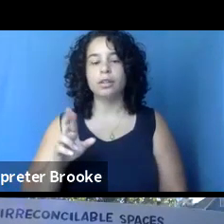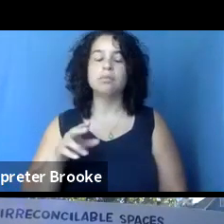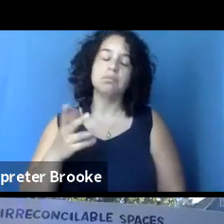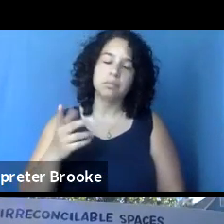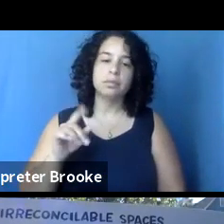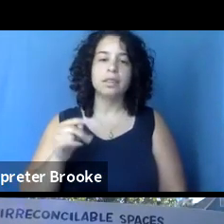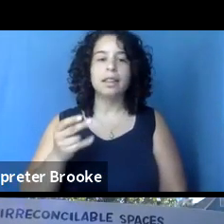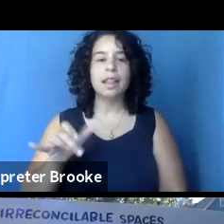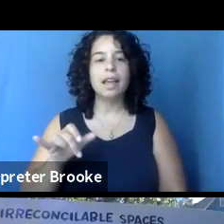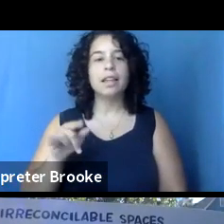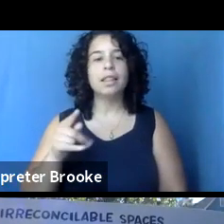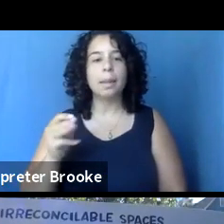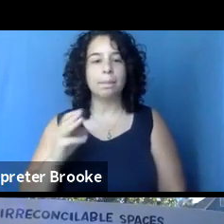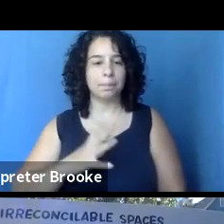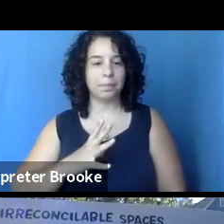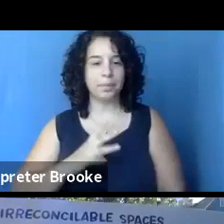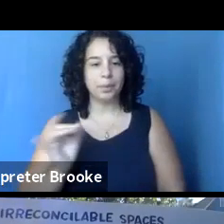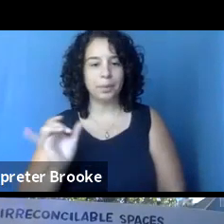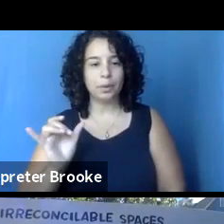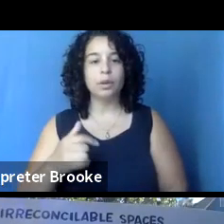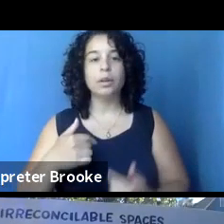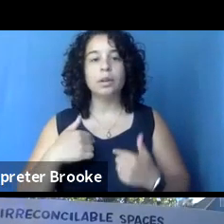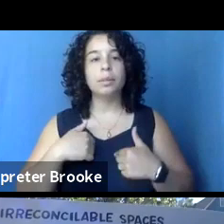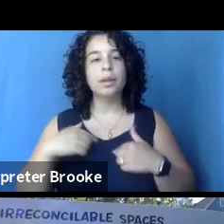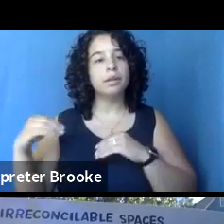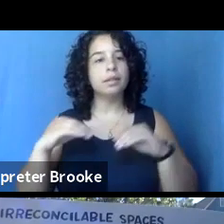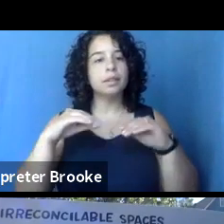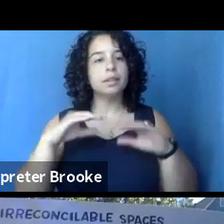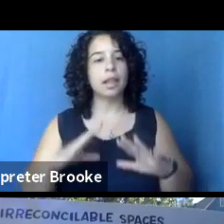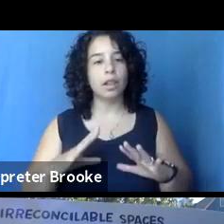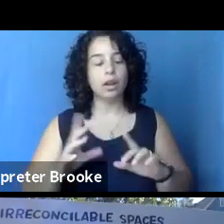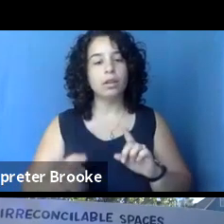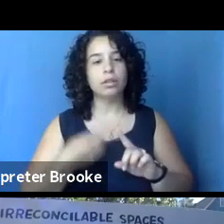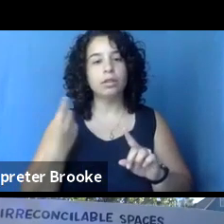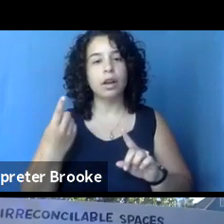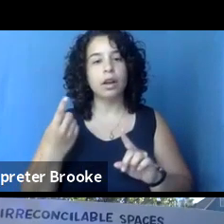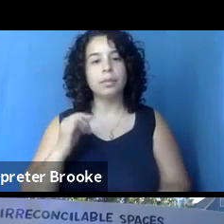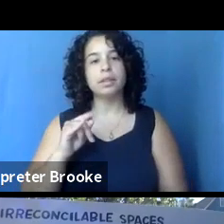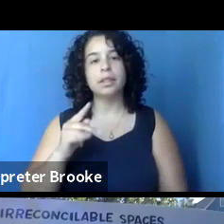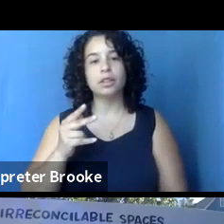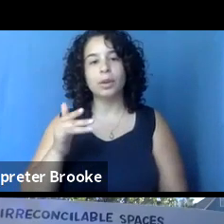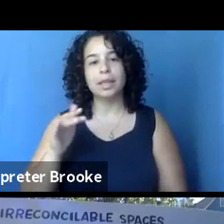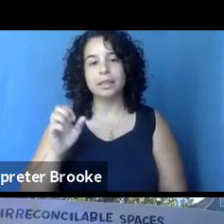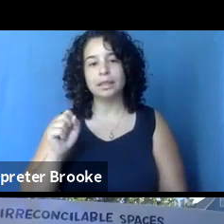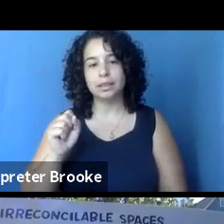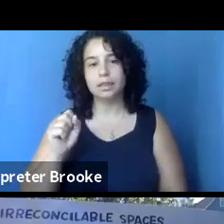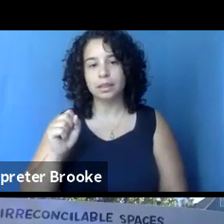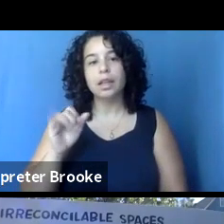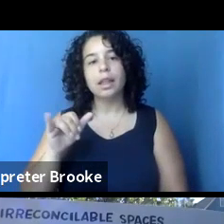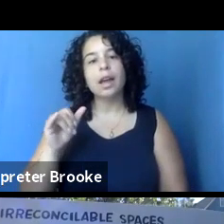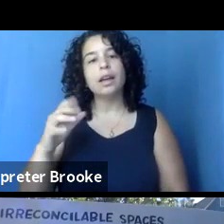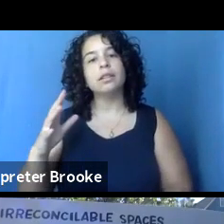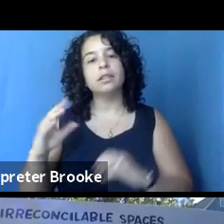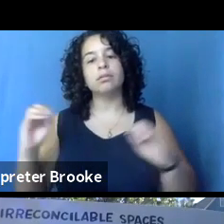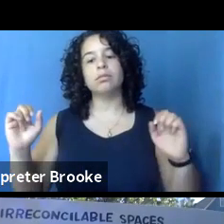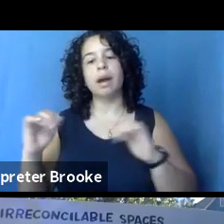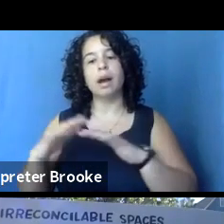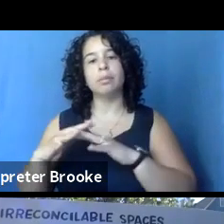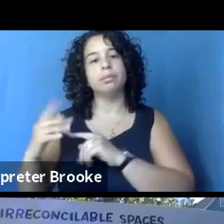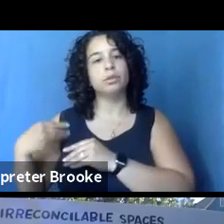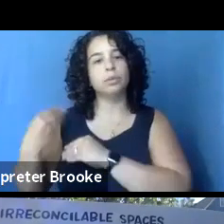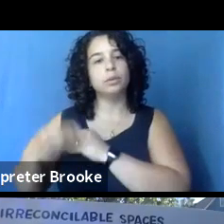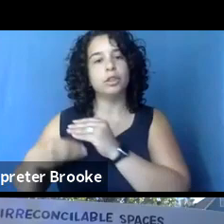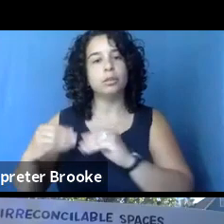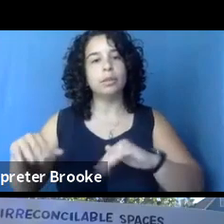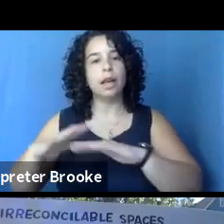as well. I'm here as a settler calling from Immiskwetsiwaskeakan, which is a traditional gathering place of